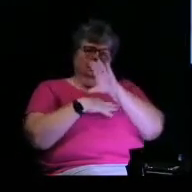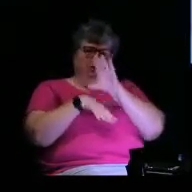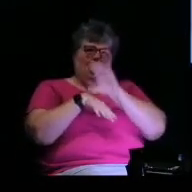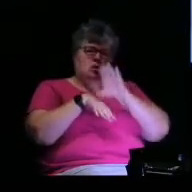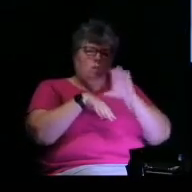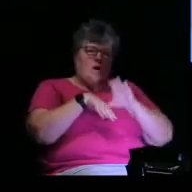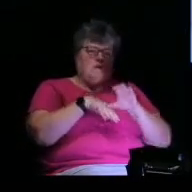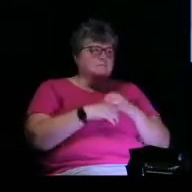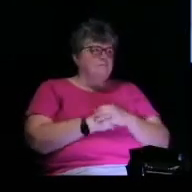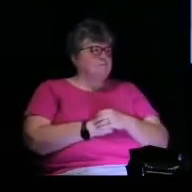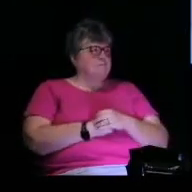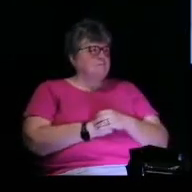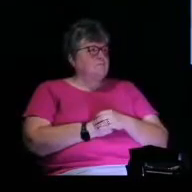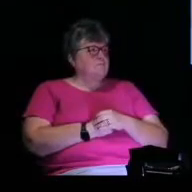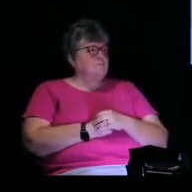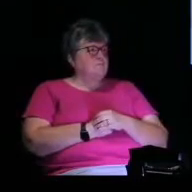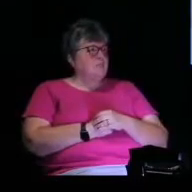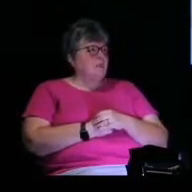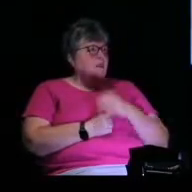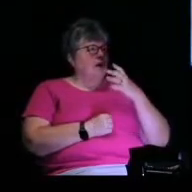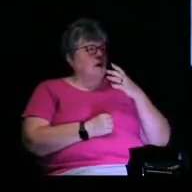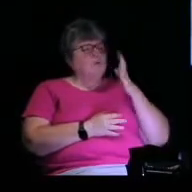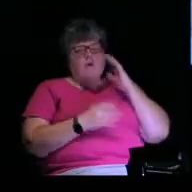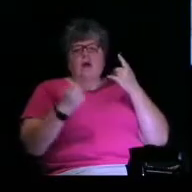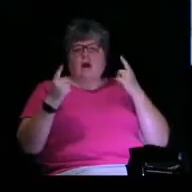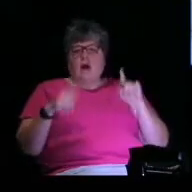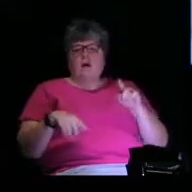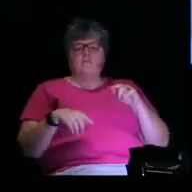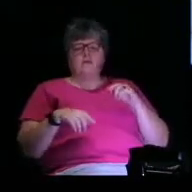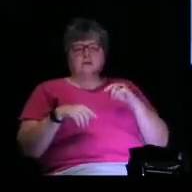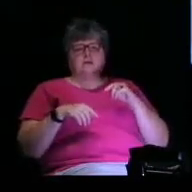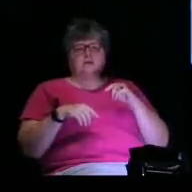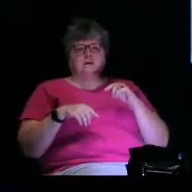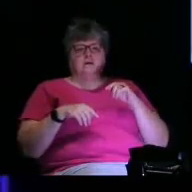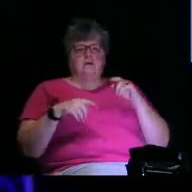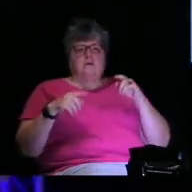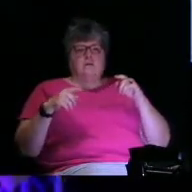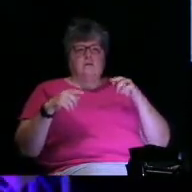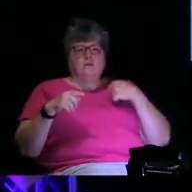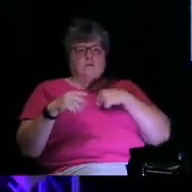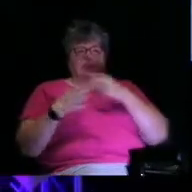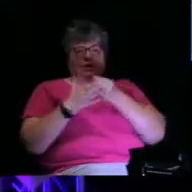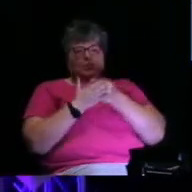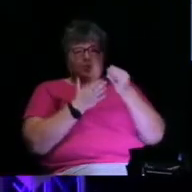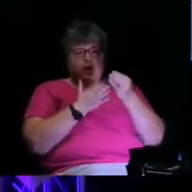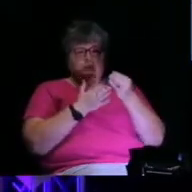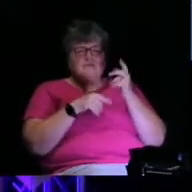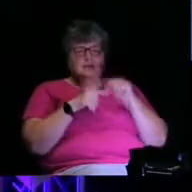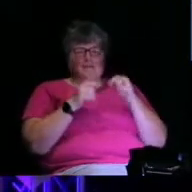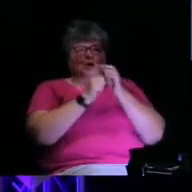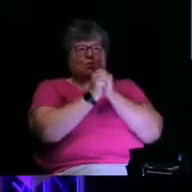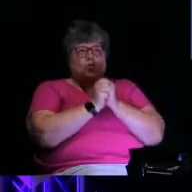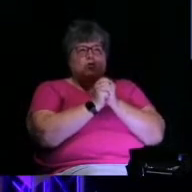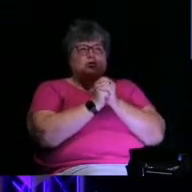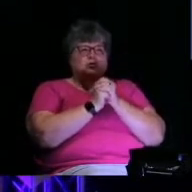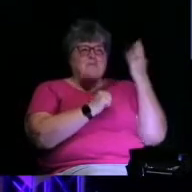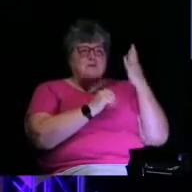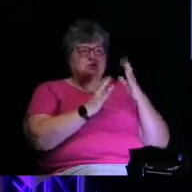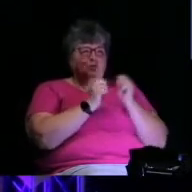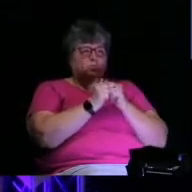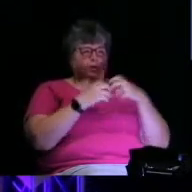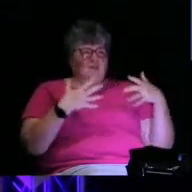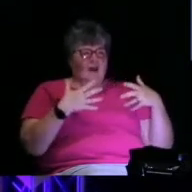yeah. So what's going to happen is this. What's going to happen is this. Is we got three guys in there that we bought instruments for, because you can't be a worship minister without an instrument. We